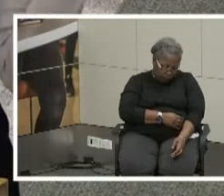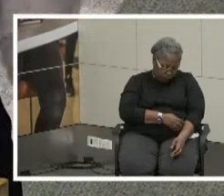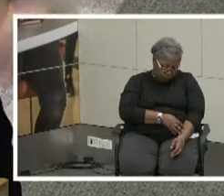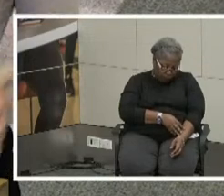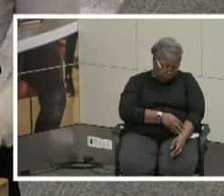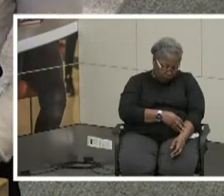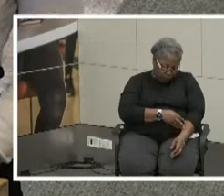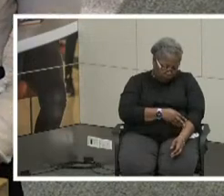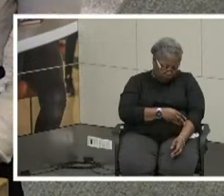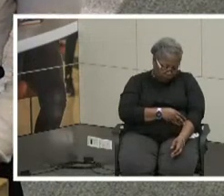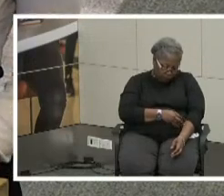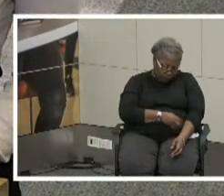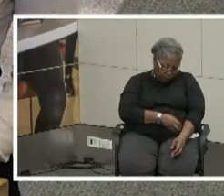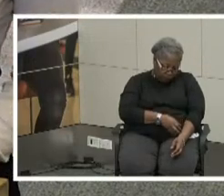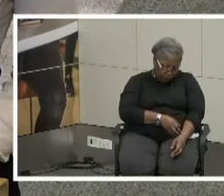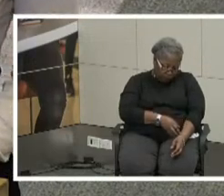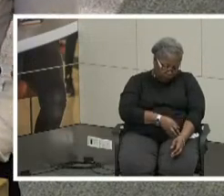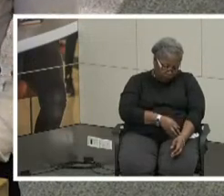minute